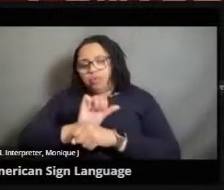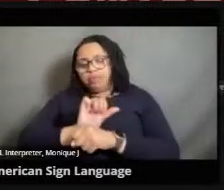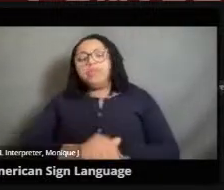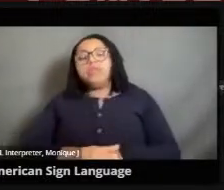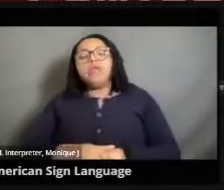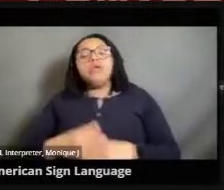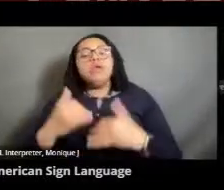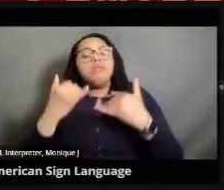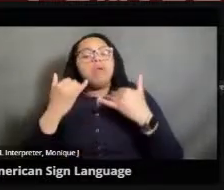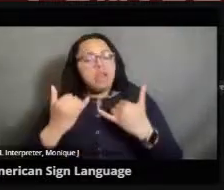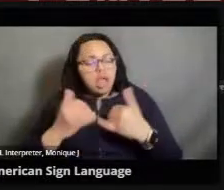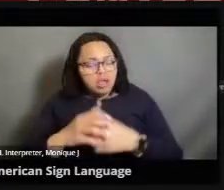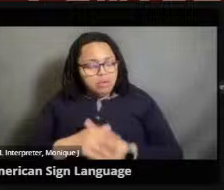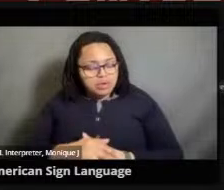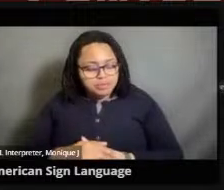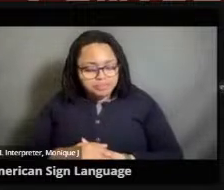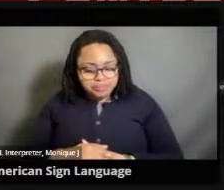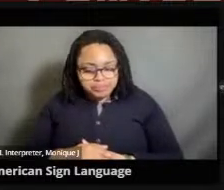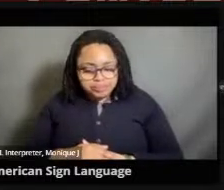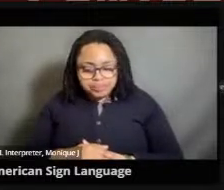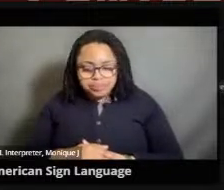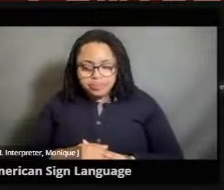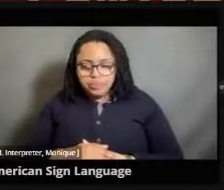Towards the end of